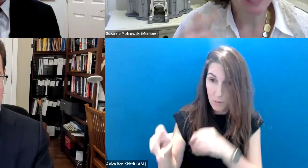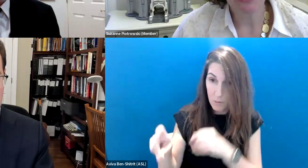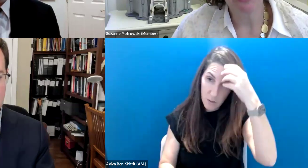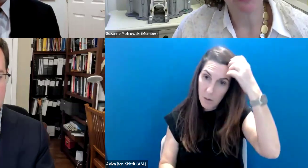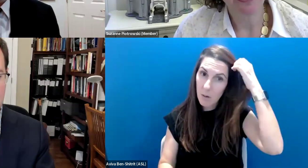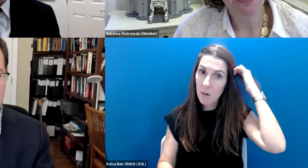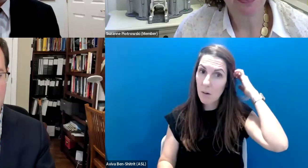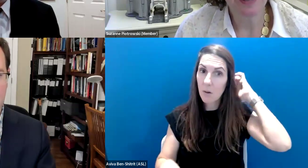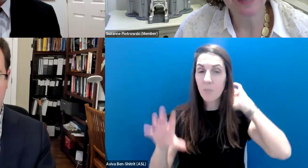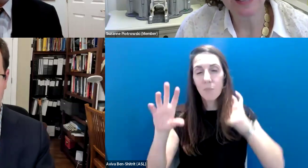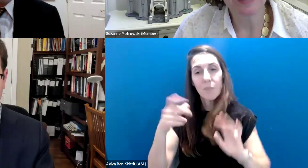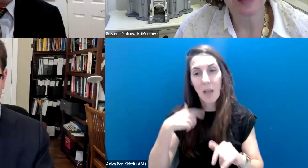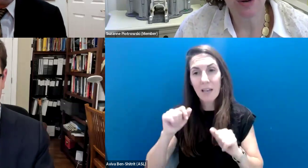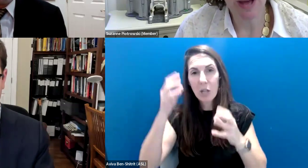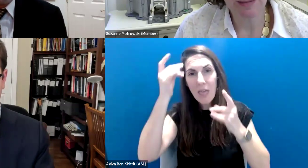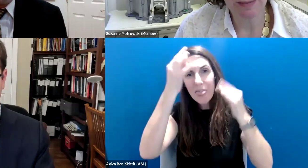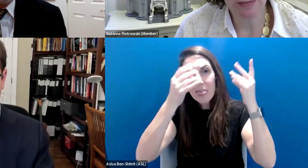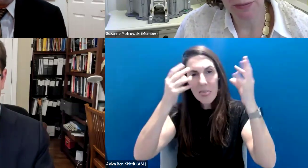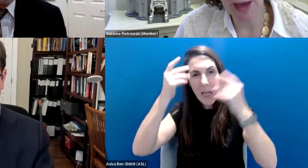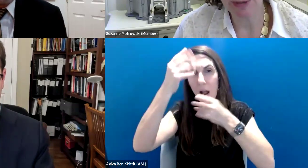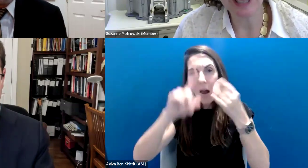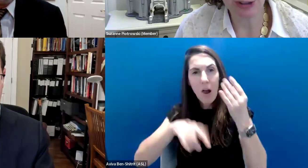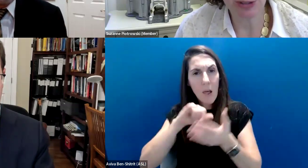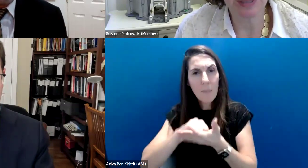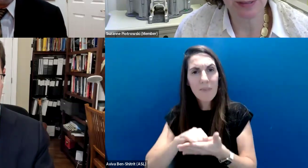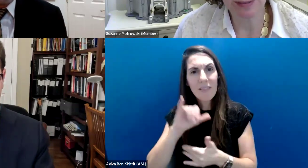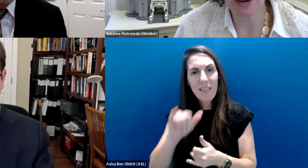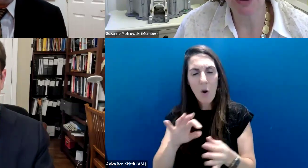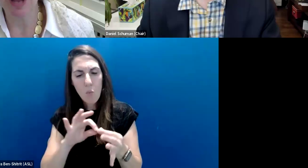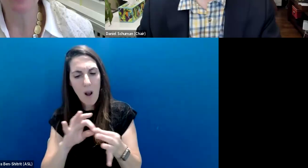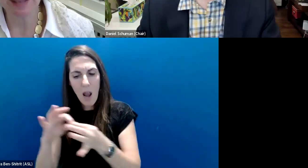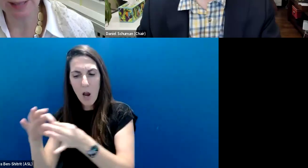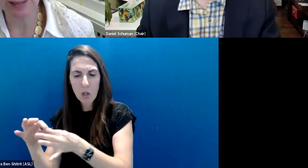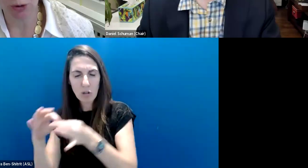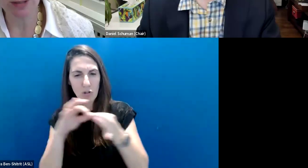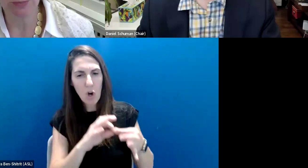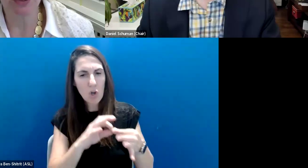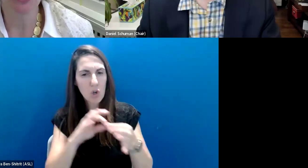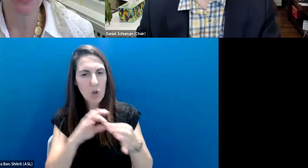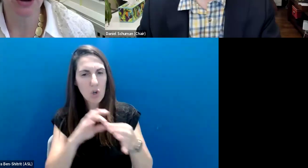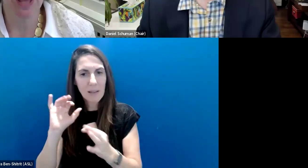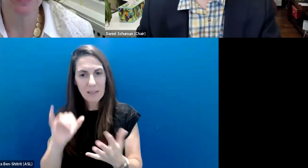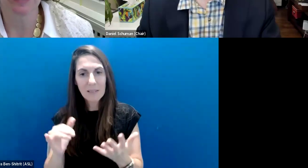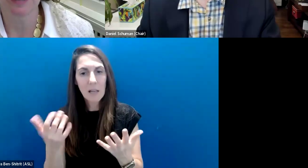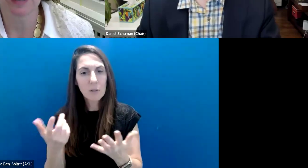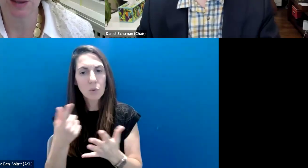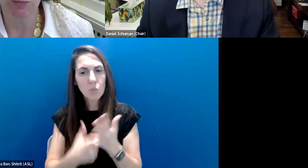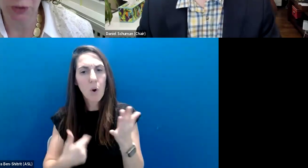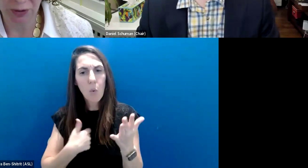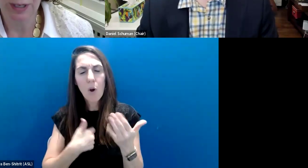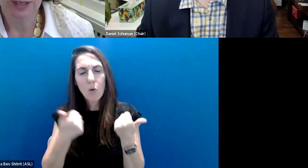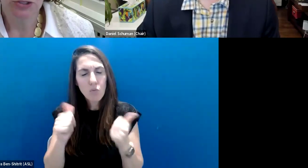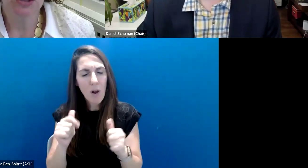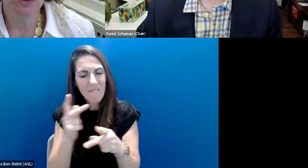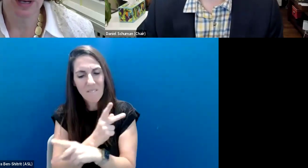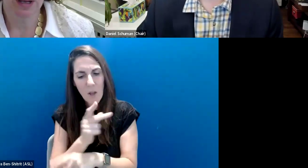I'll just think it through, because this is, that relationship is, I think that's the crux of what we're trying to figure out. And I think it's